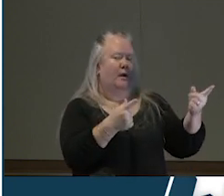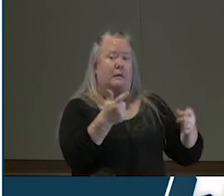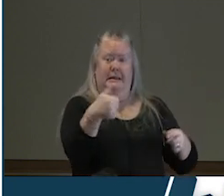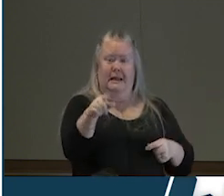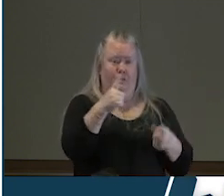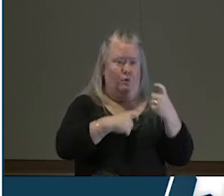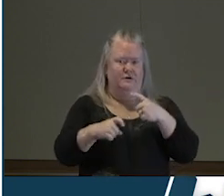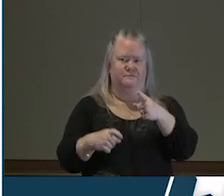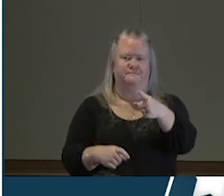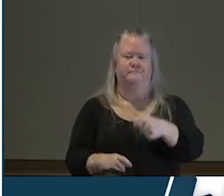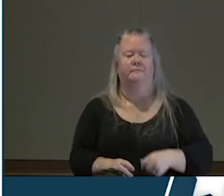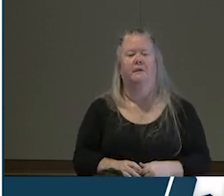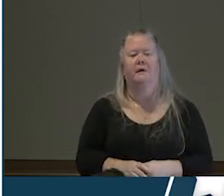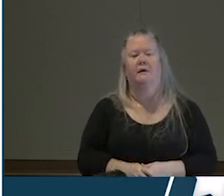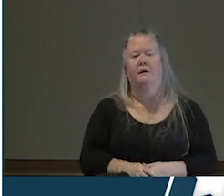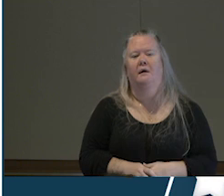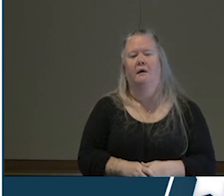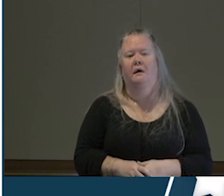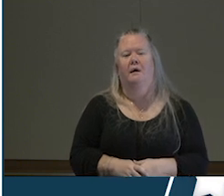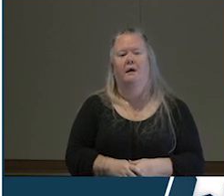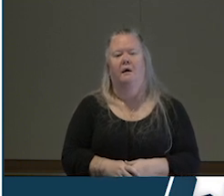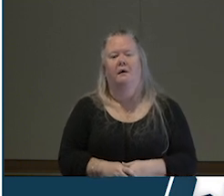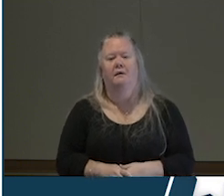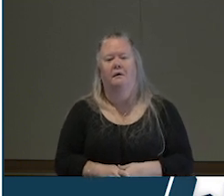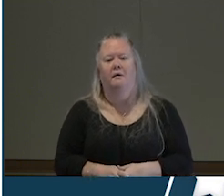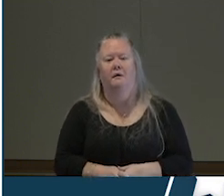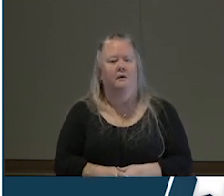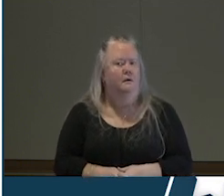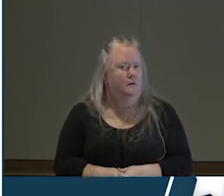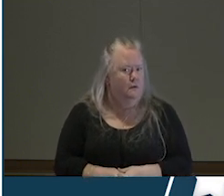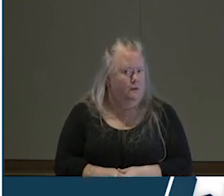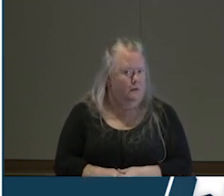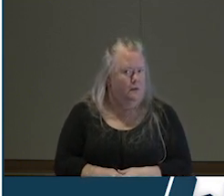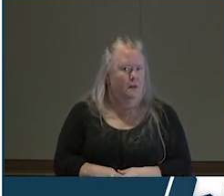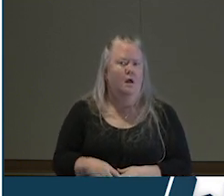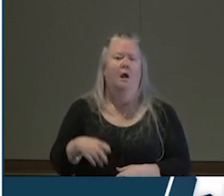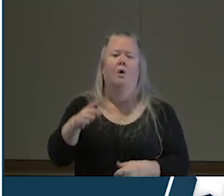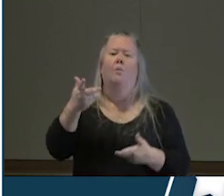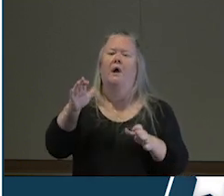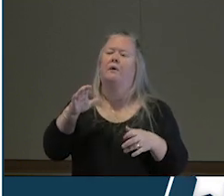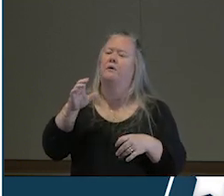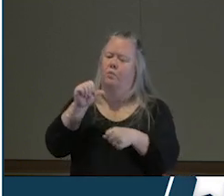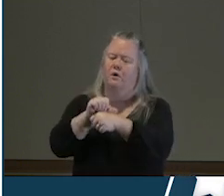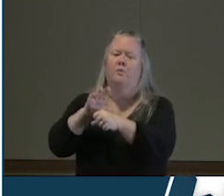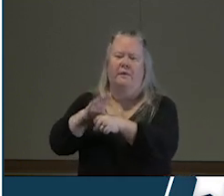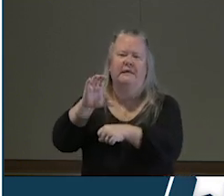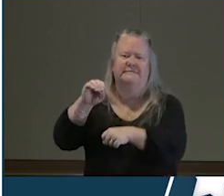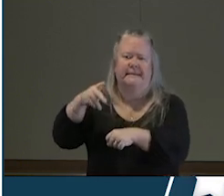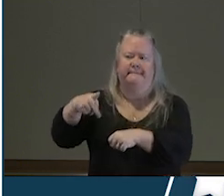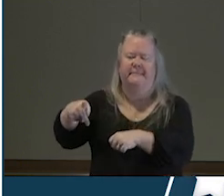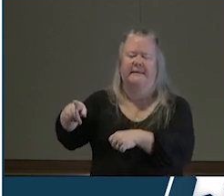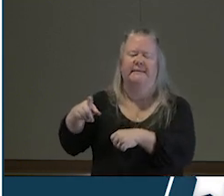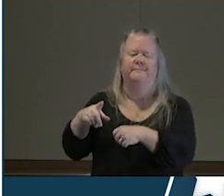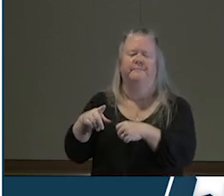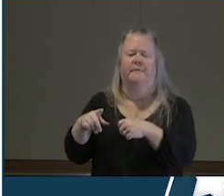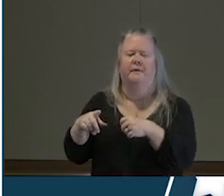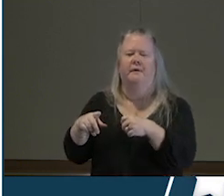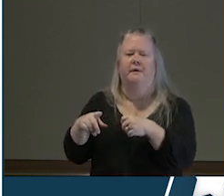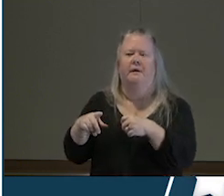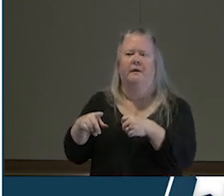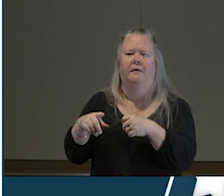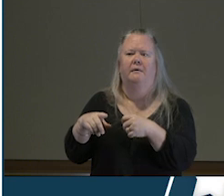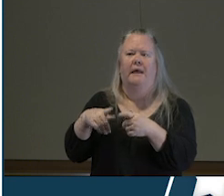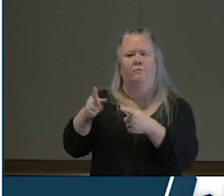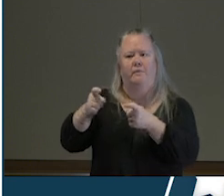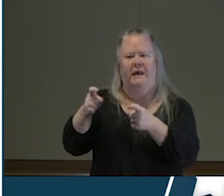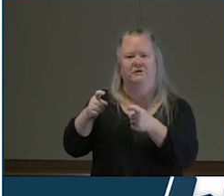Any other questions? Yes. I had a question about, those of us who are already working with the CFP and managing an